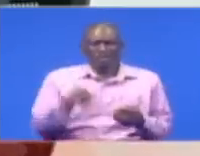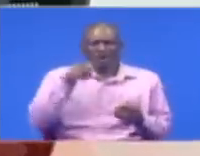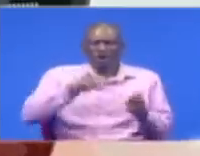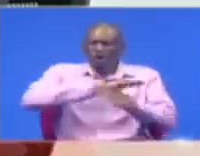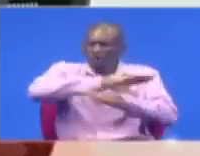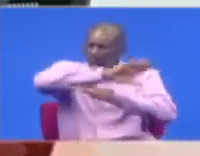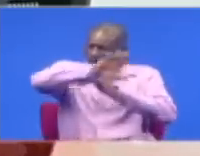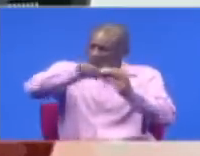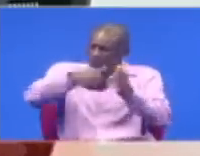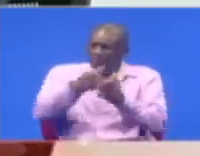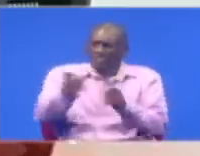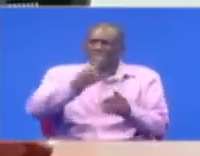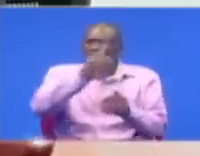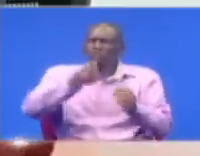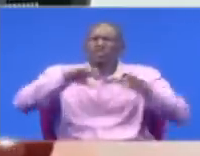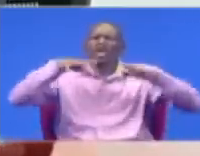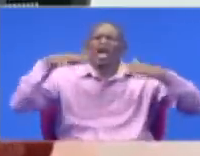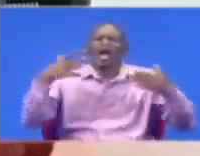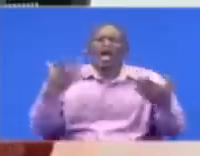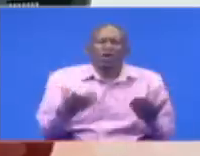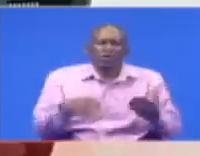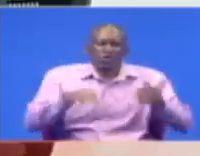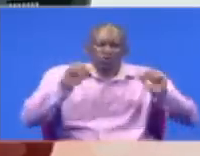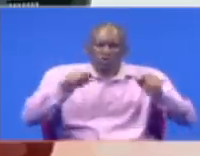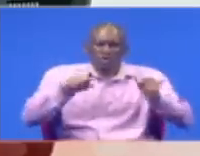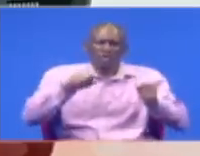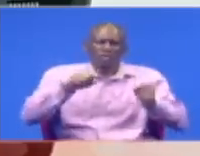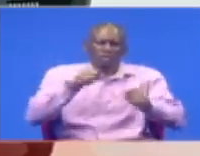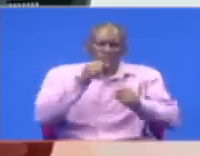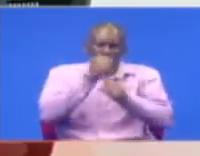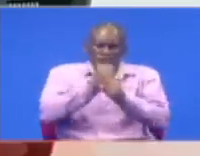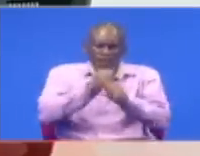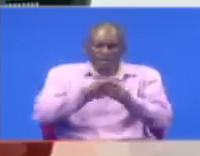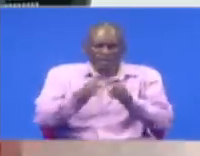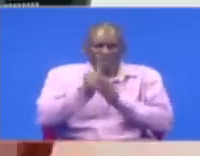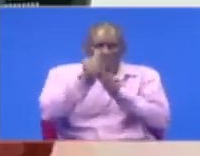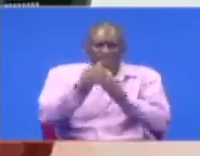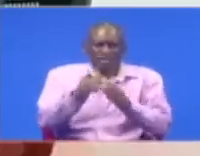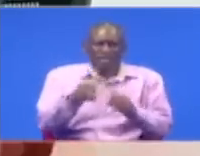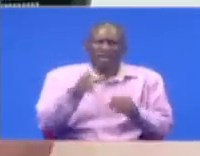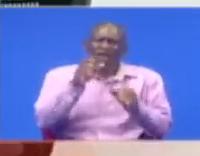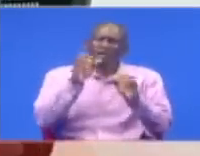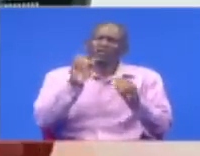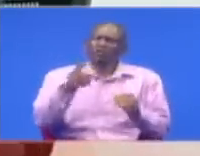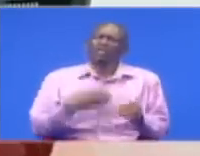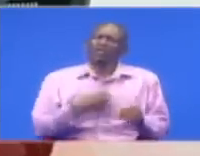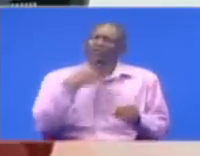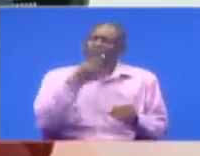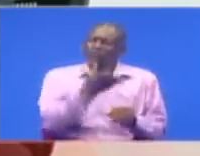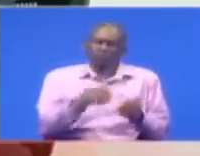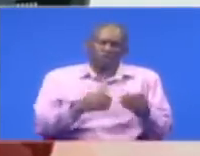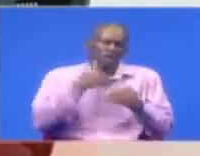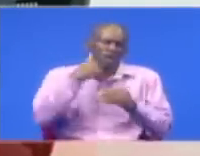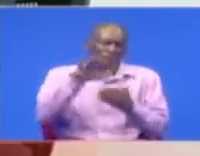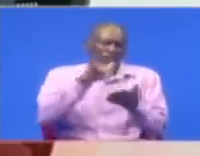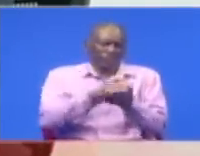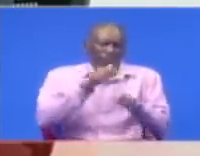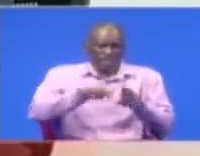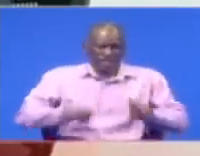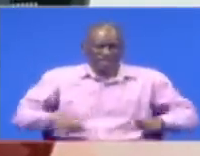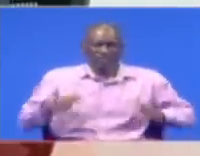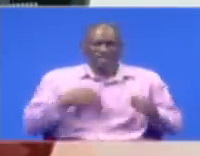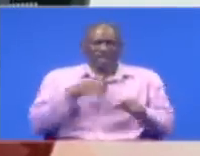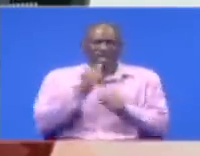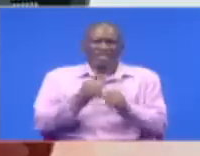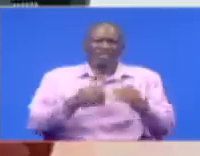a question of how you are able to be a leader. I should have indicated that later in life, I did